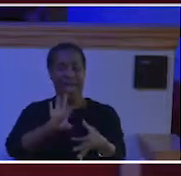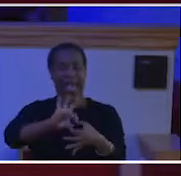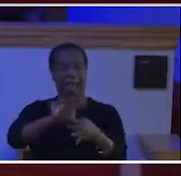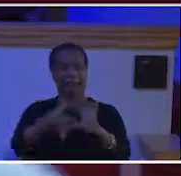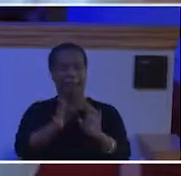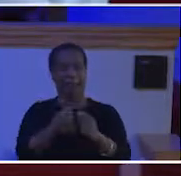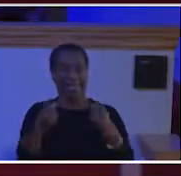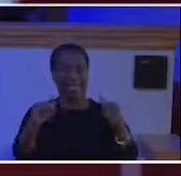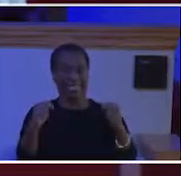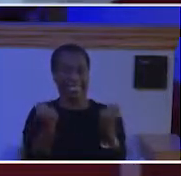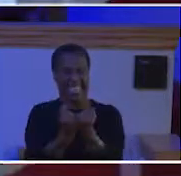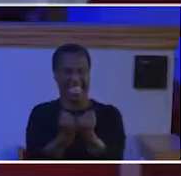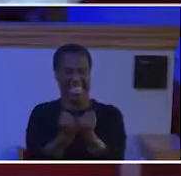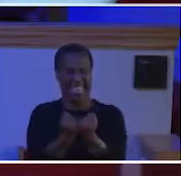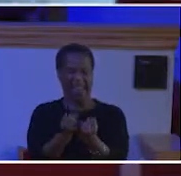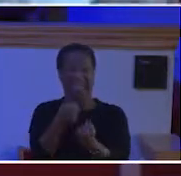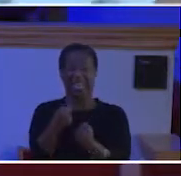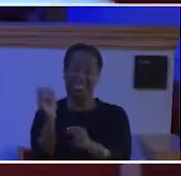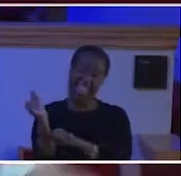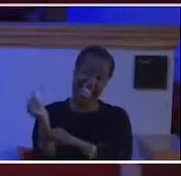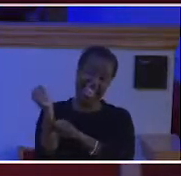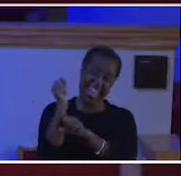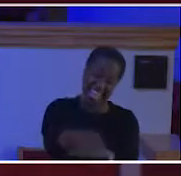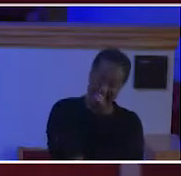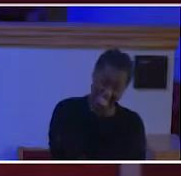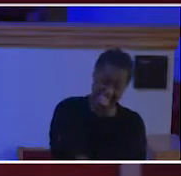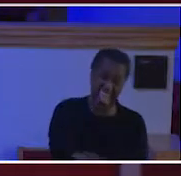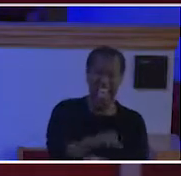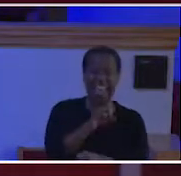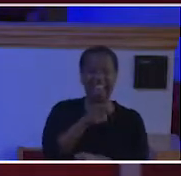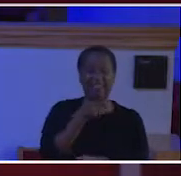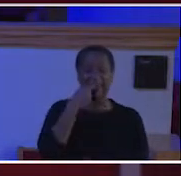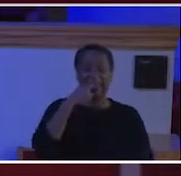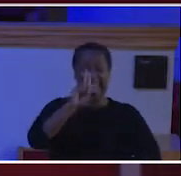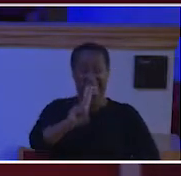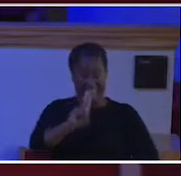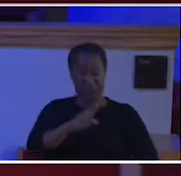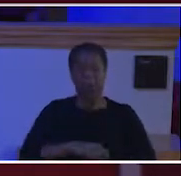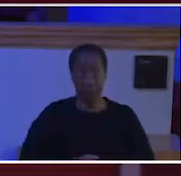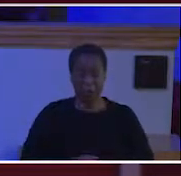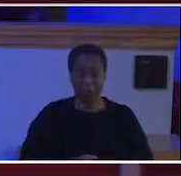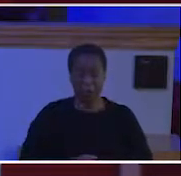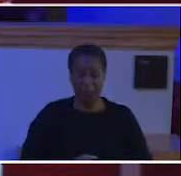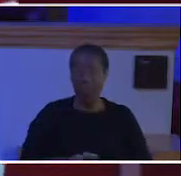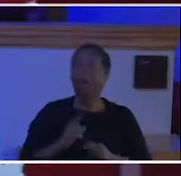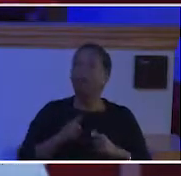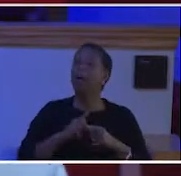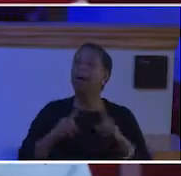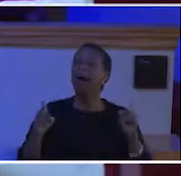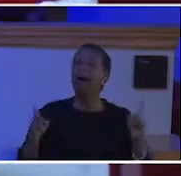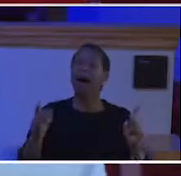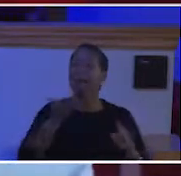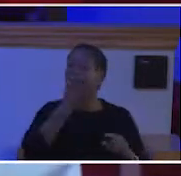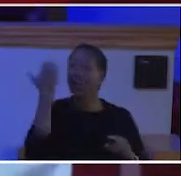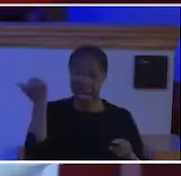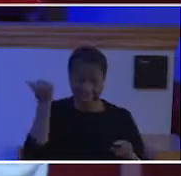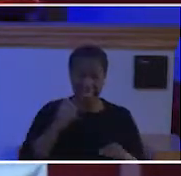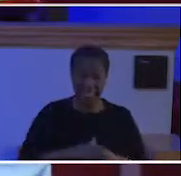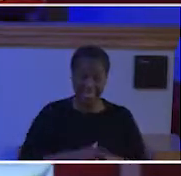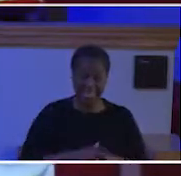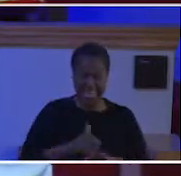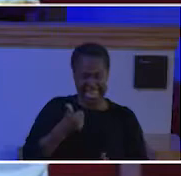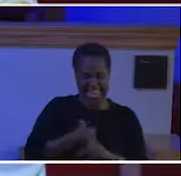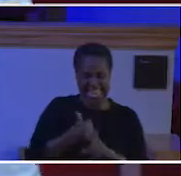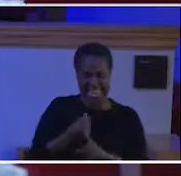team that would defeat fascism and Hitler in the Berlin Games. But it was all because